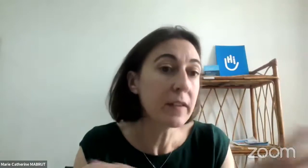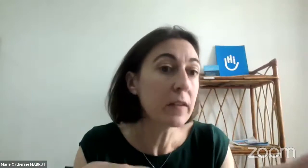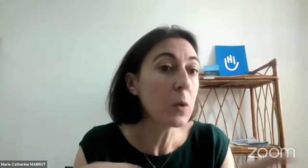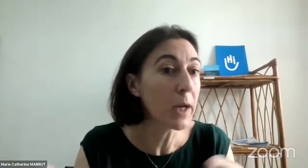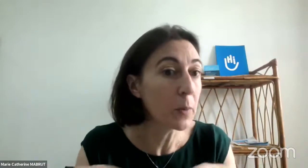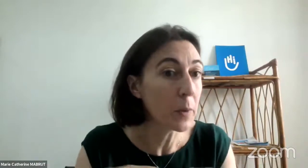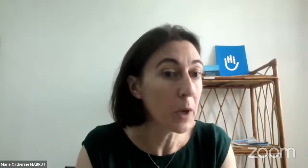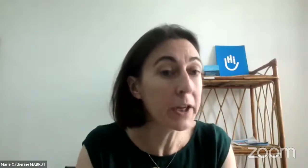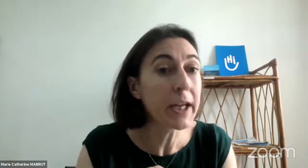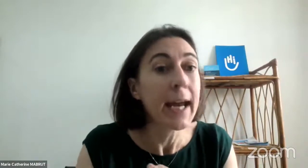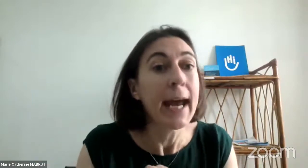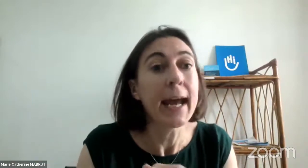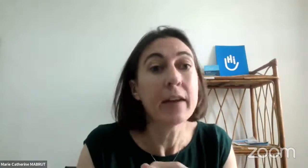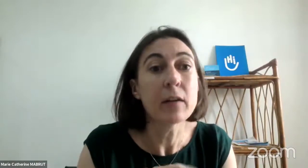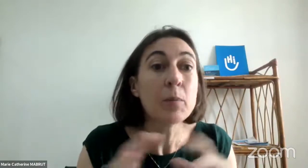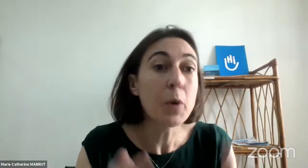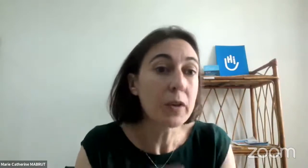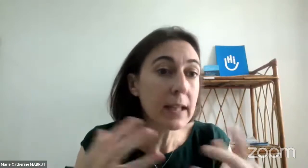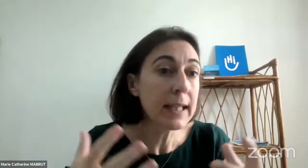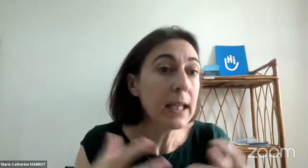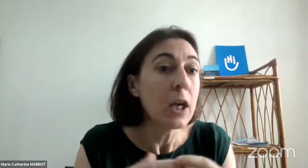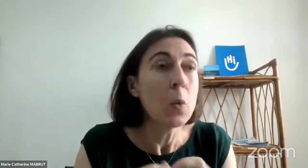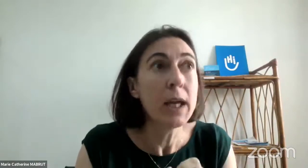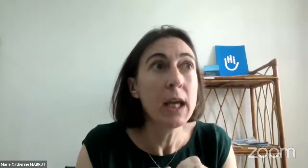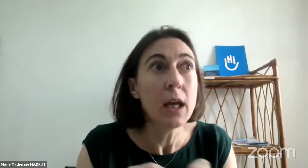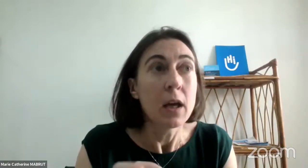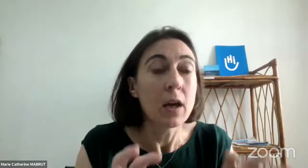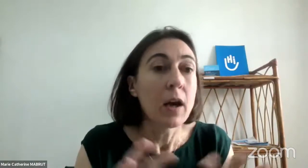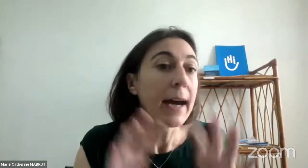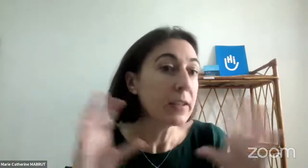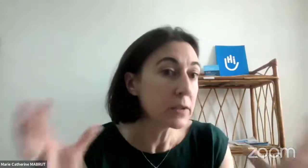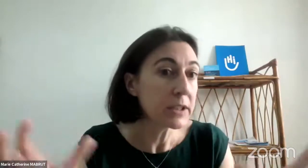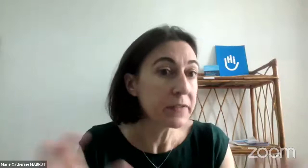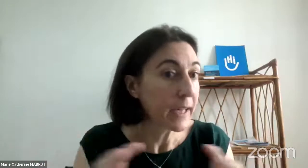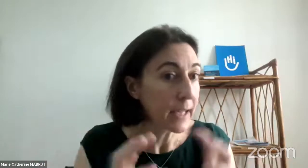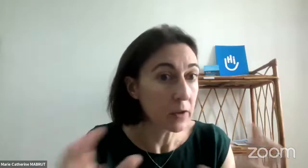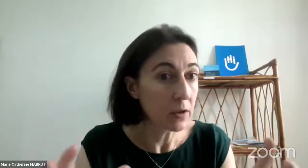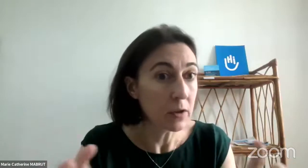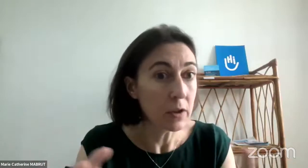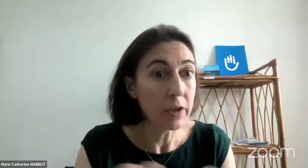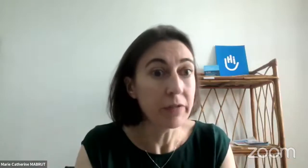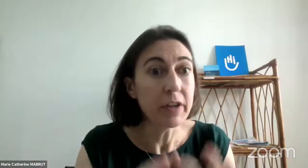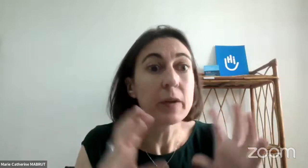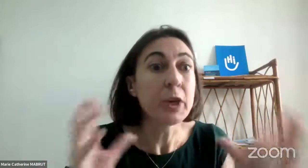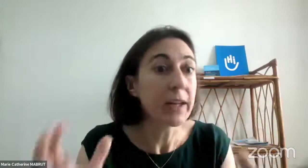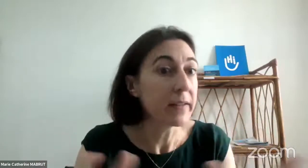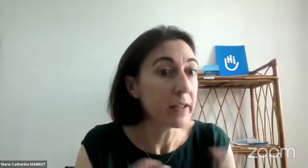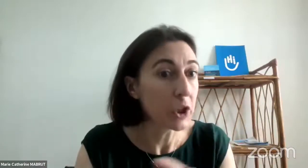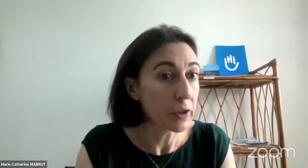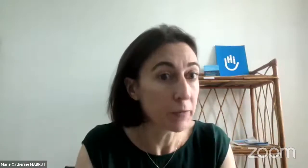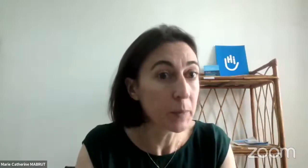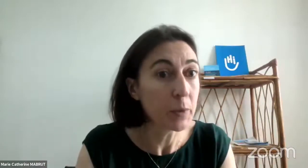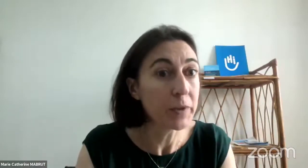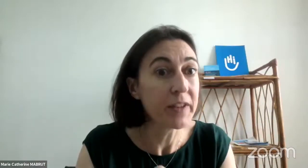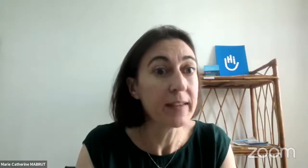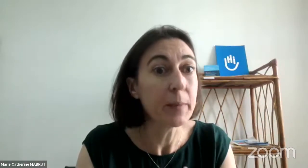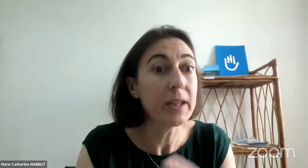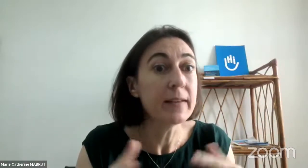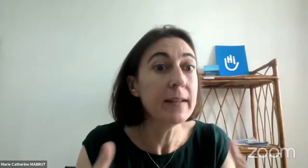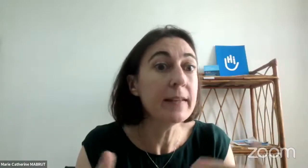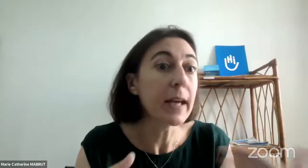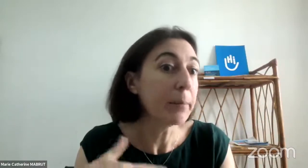So this is the way we work. And mostly we identify at local level some organization of people